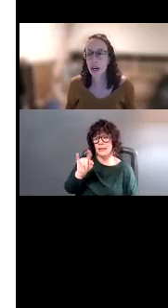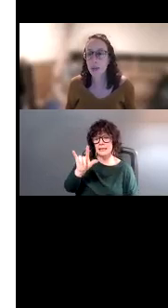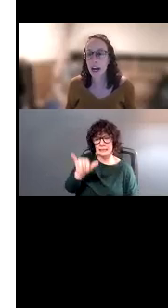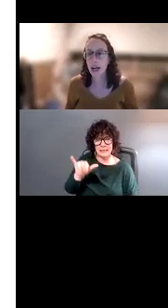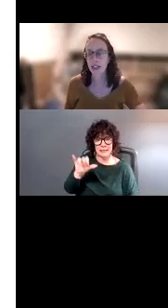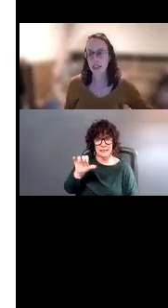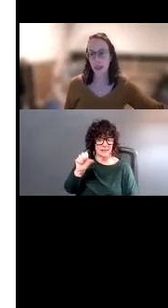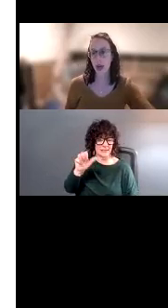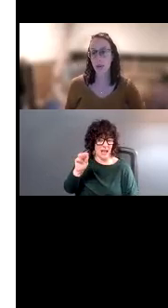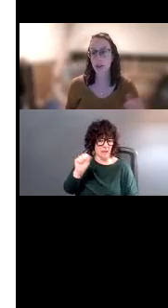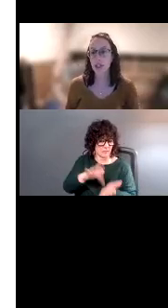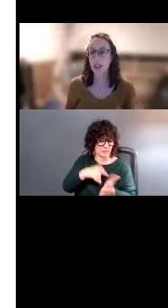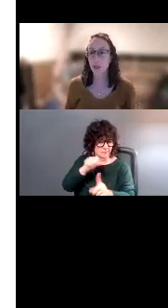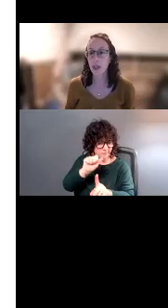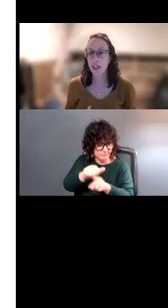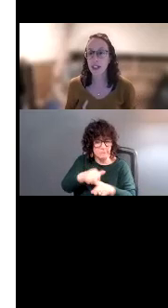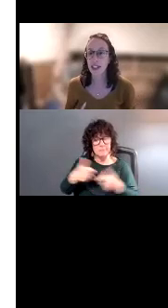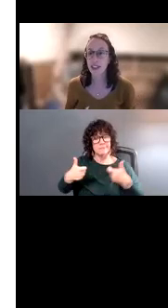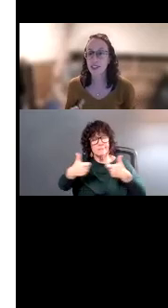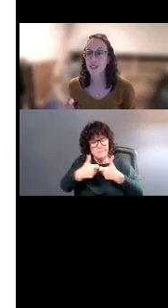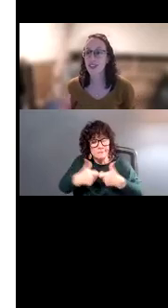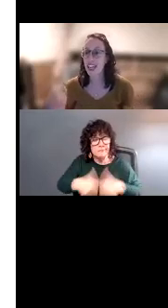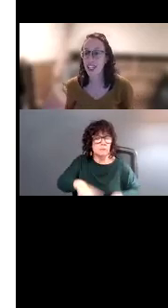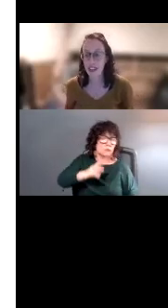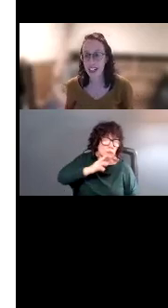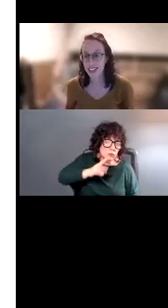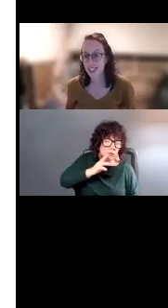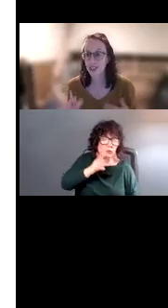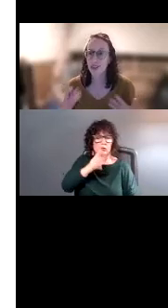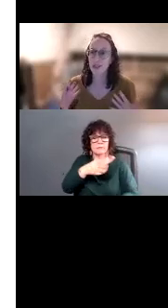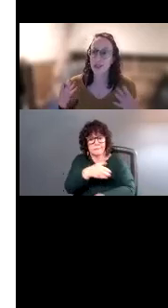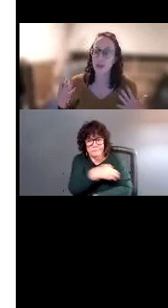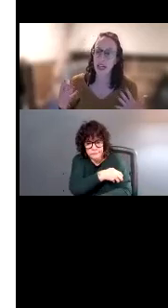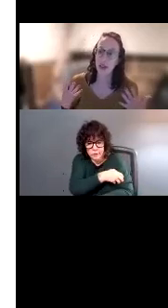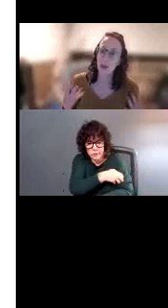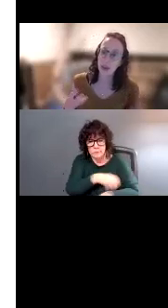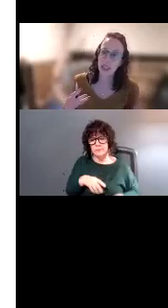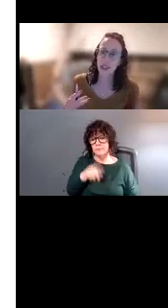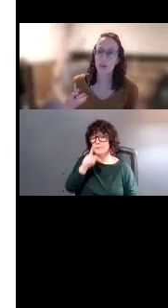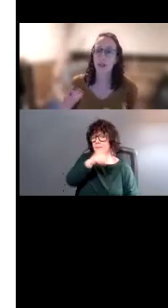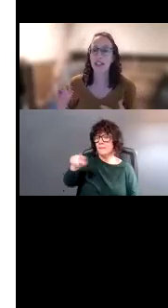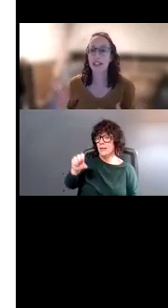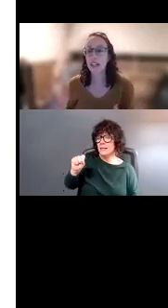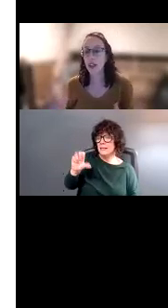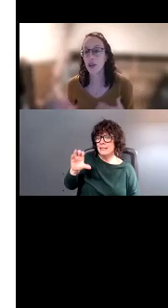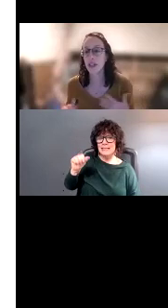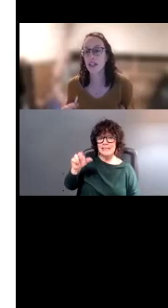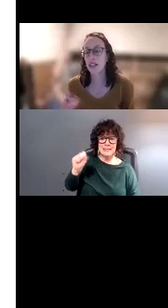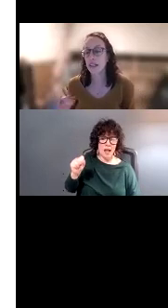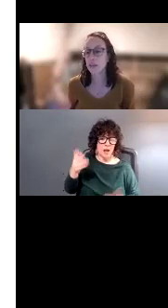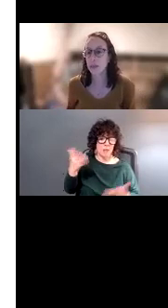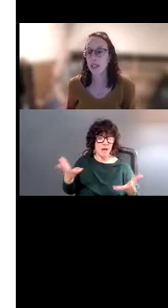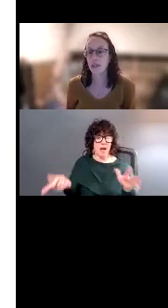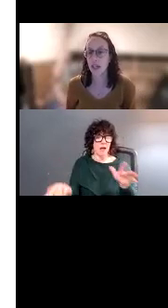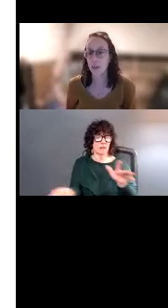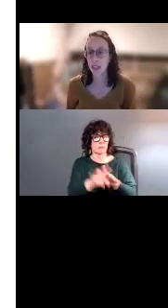show up at the property wearing fake vests, those bright orange or bright yellow, and